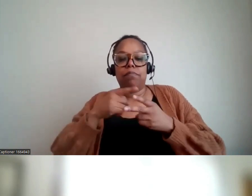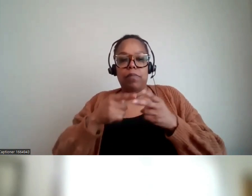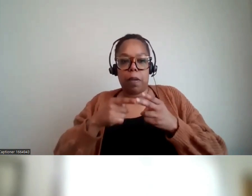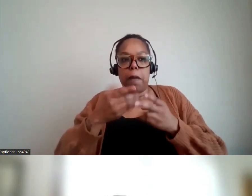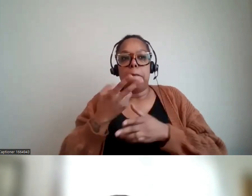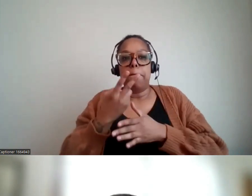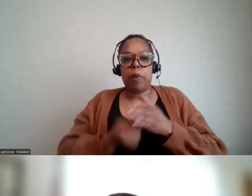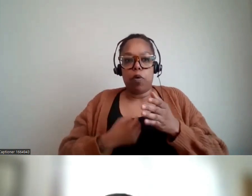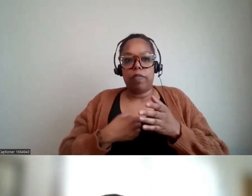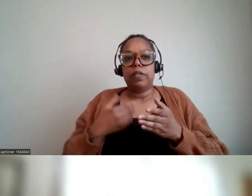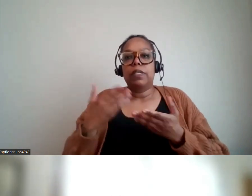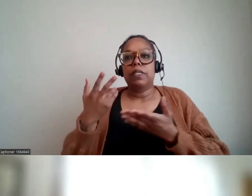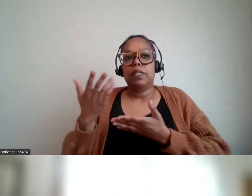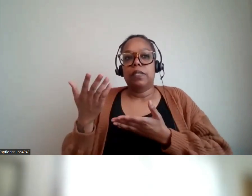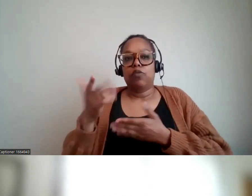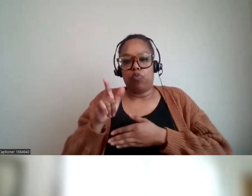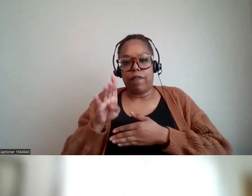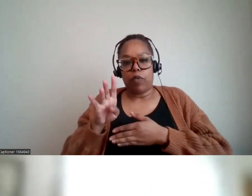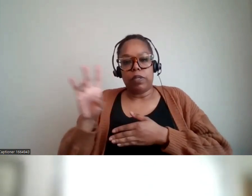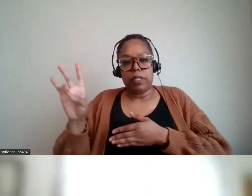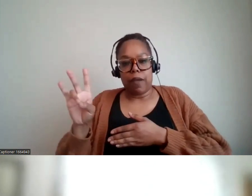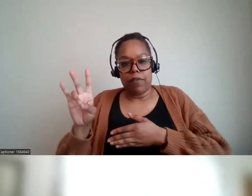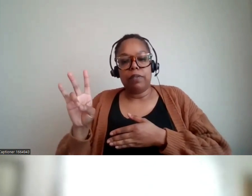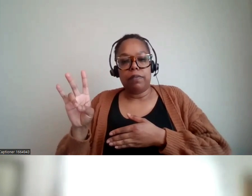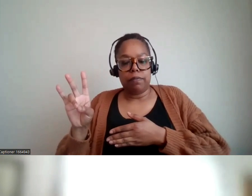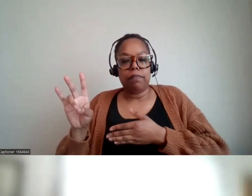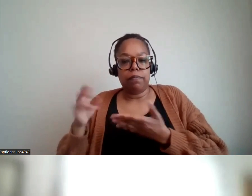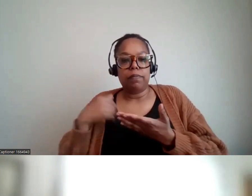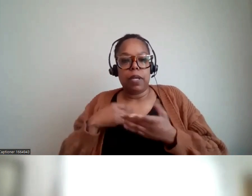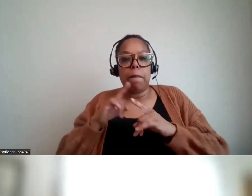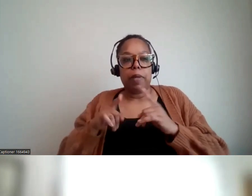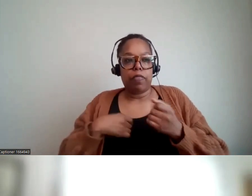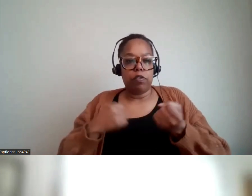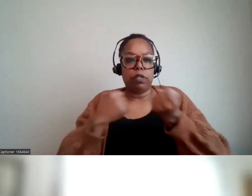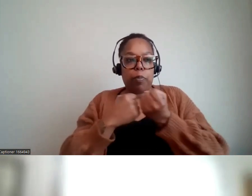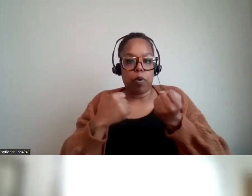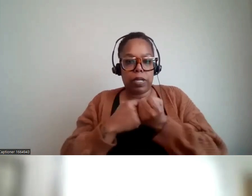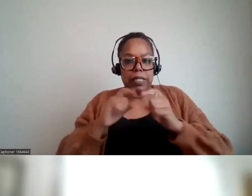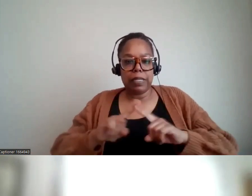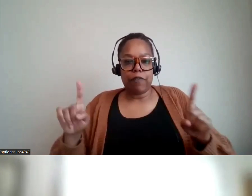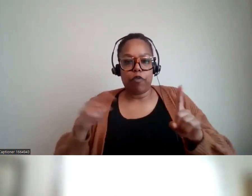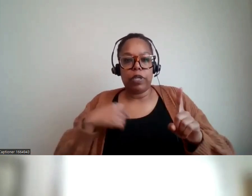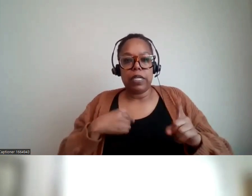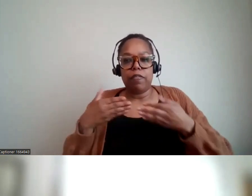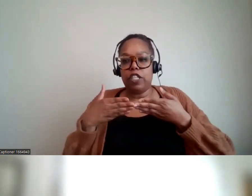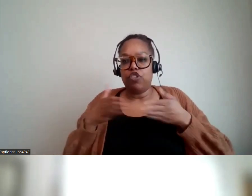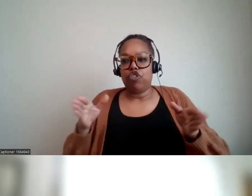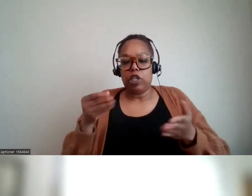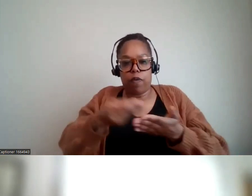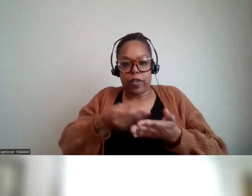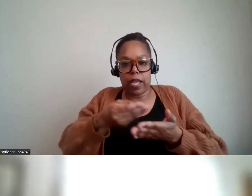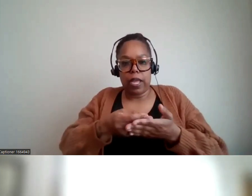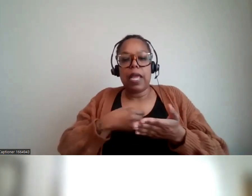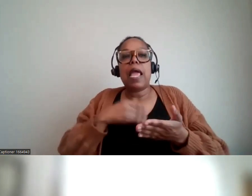supported differently and separately through different expenditures under the general fund, and there is third-party